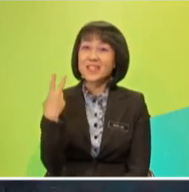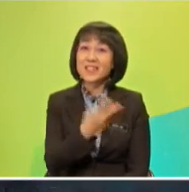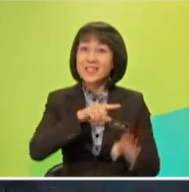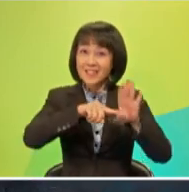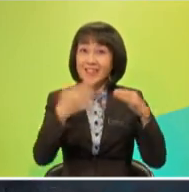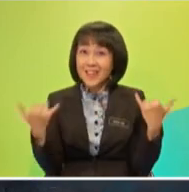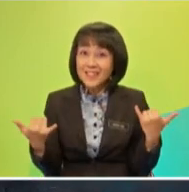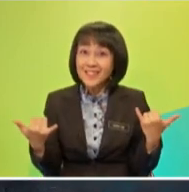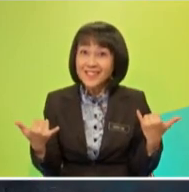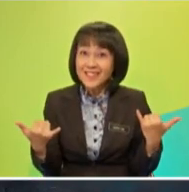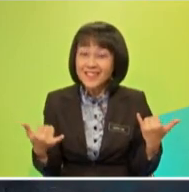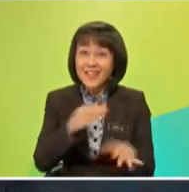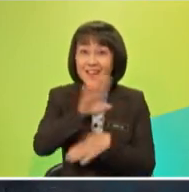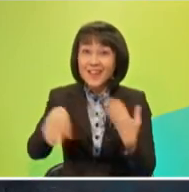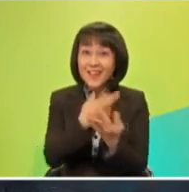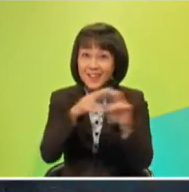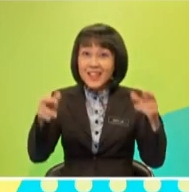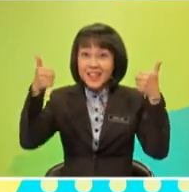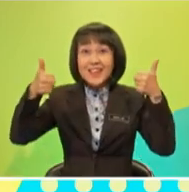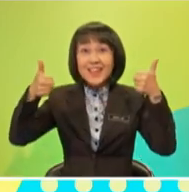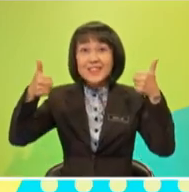Yes. Everyone ready? Give me a thumbs up.